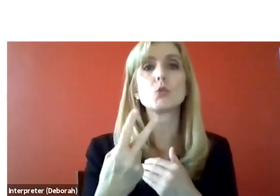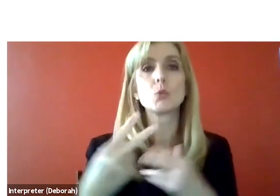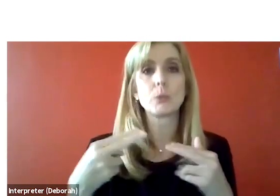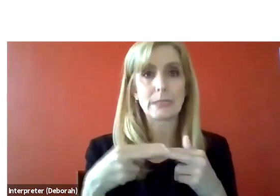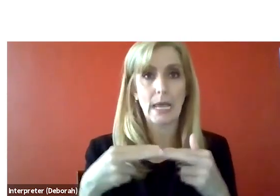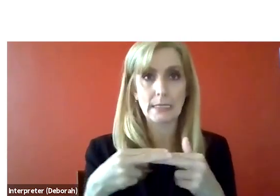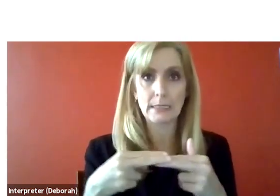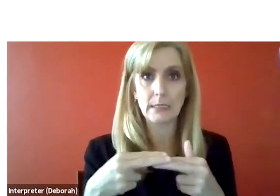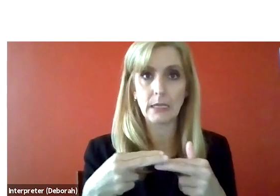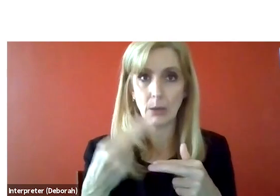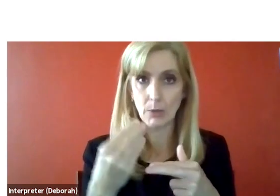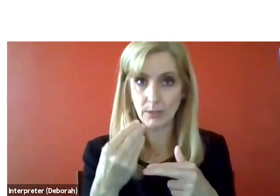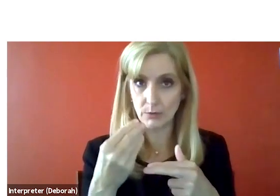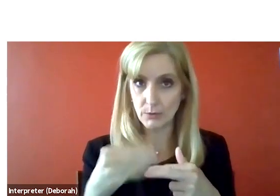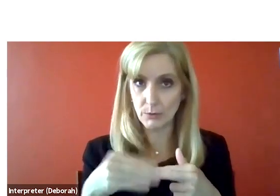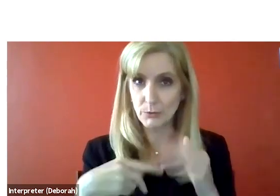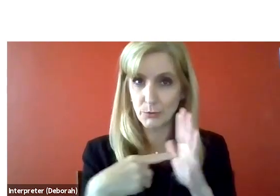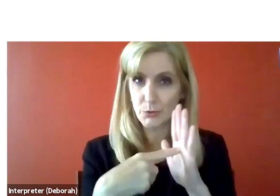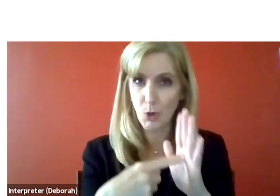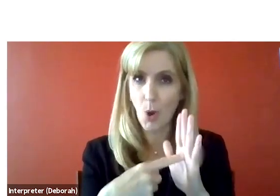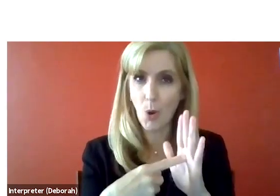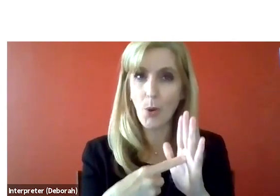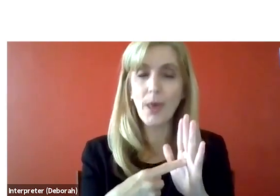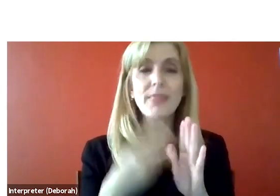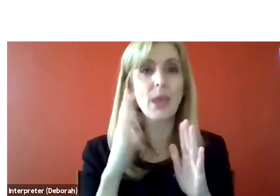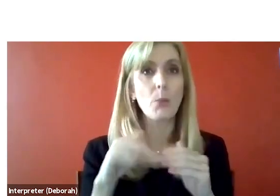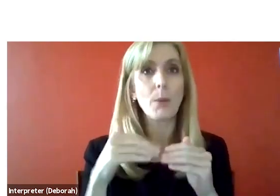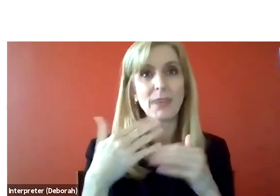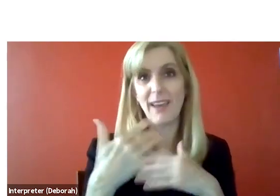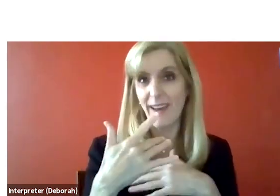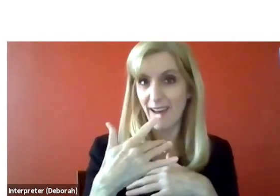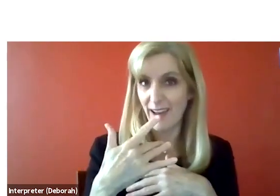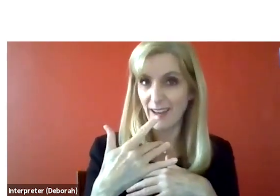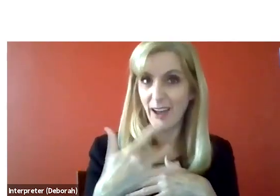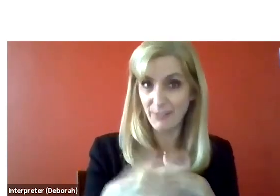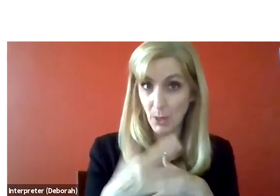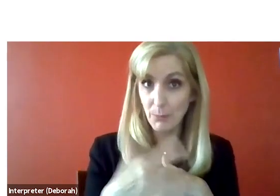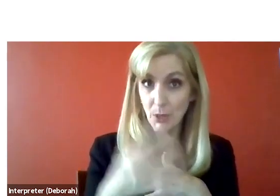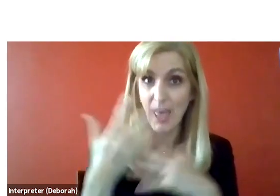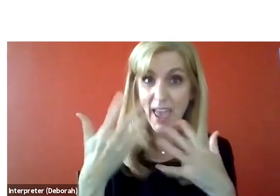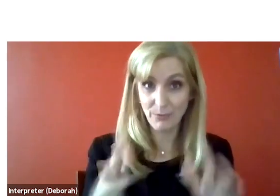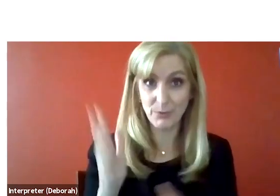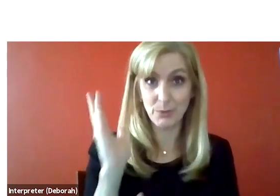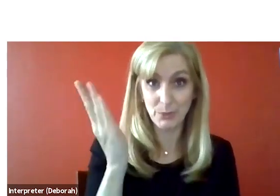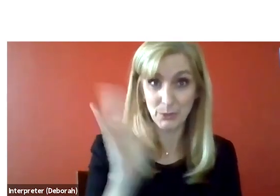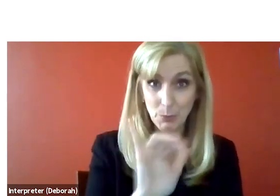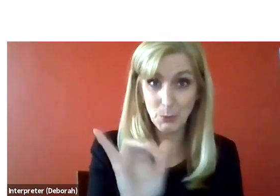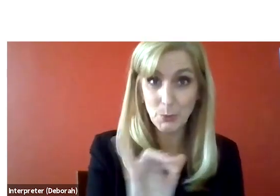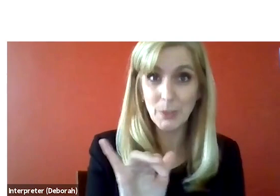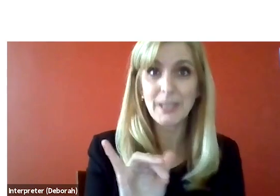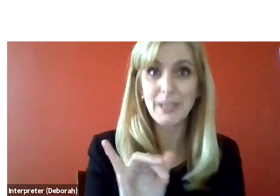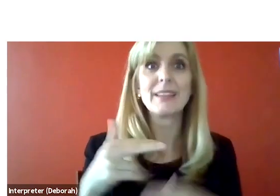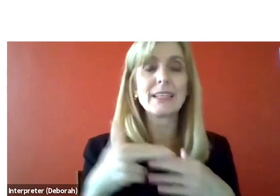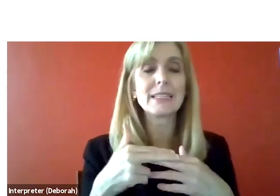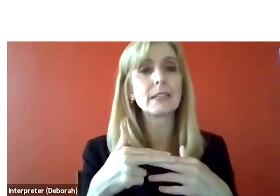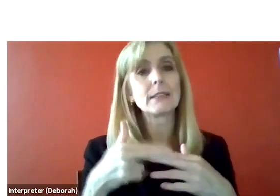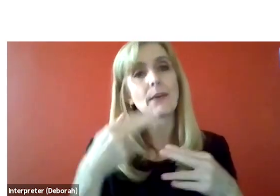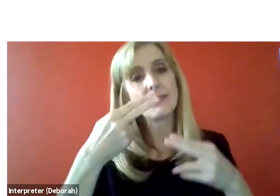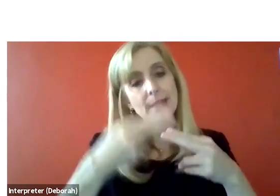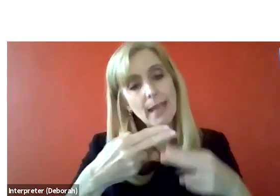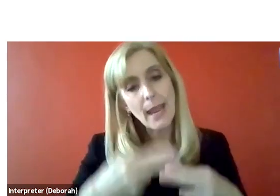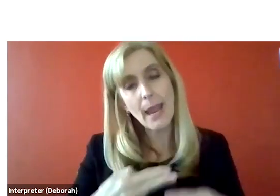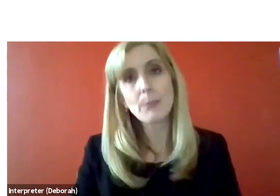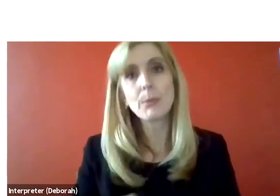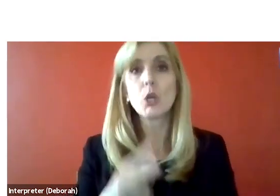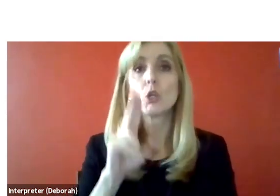to make sure I provided in the slide deck, and they'll be available after the presentation as well. They specifically list out University